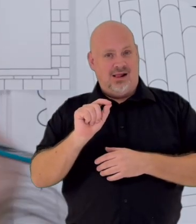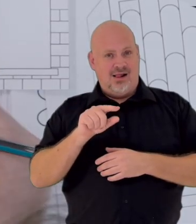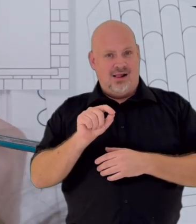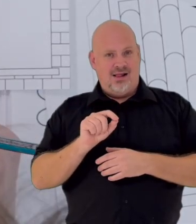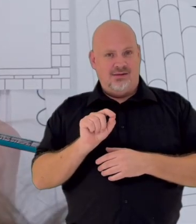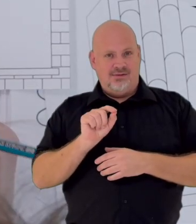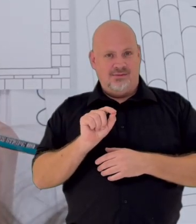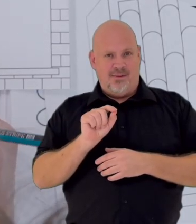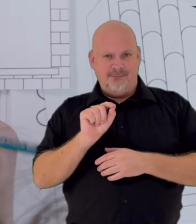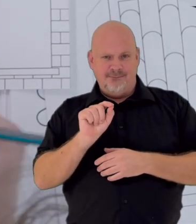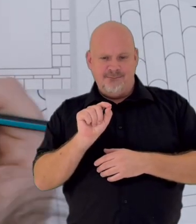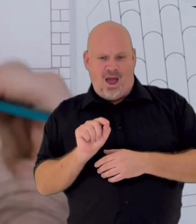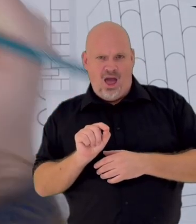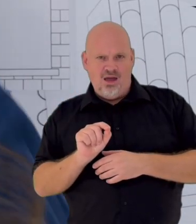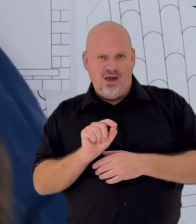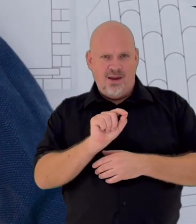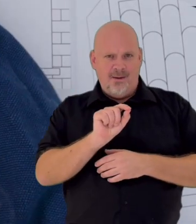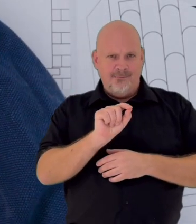just mark it.